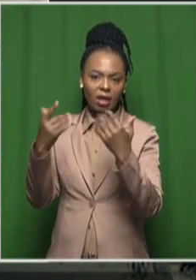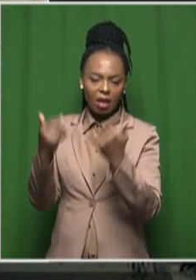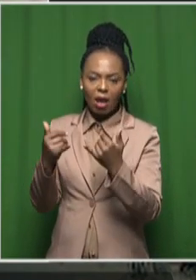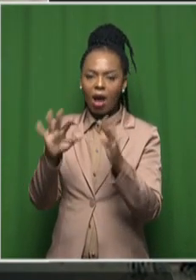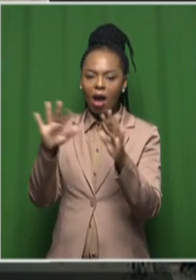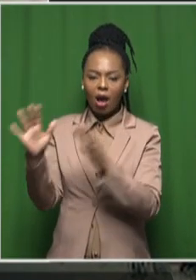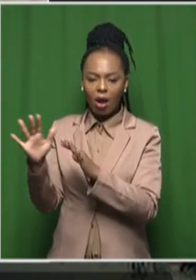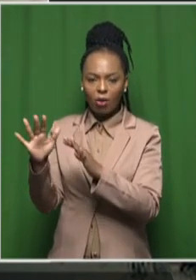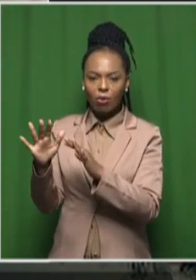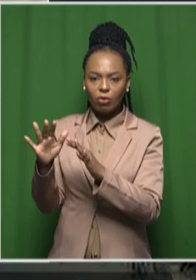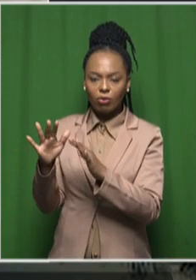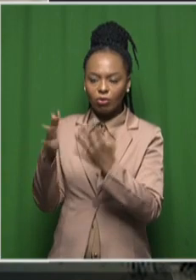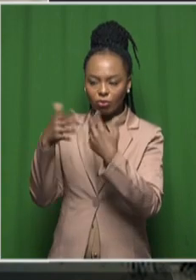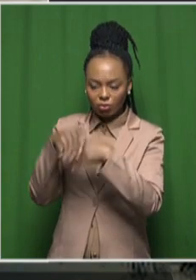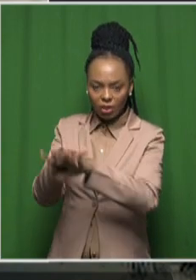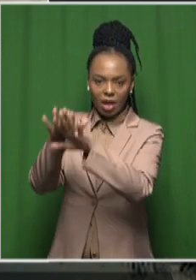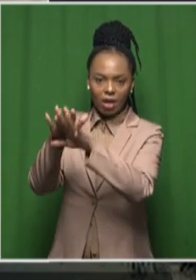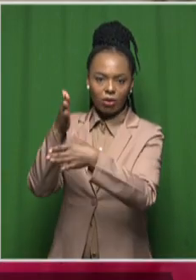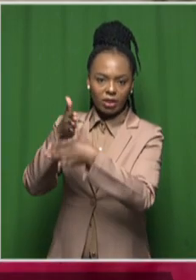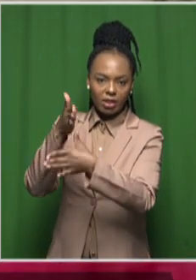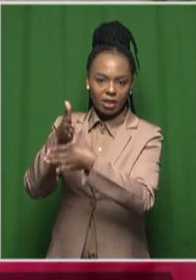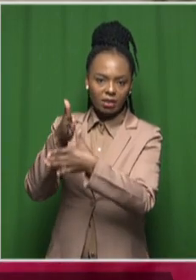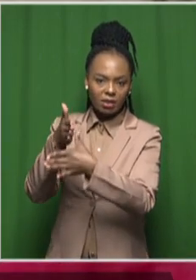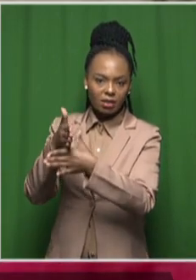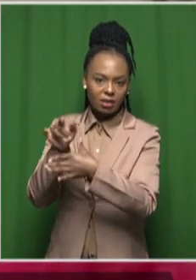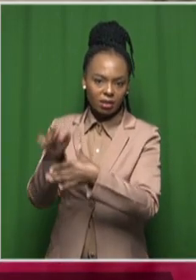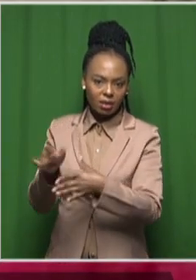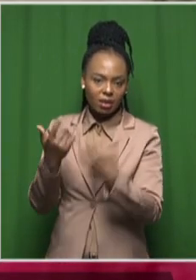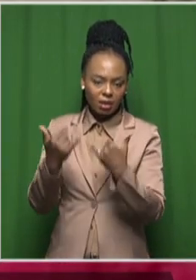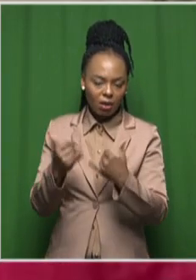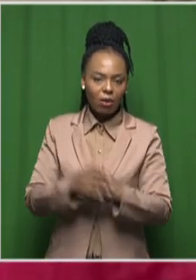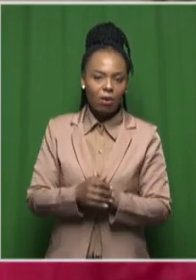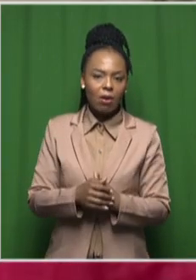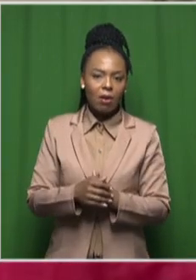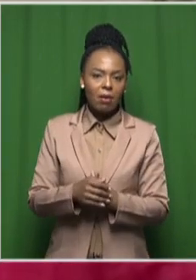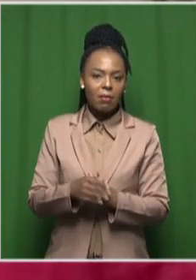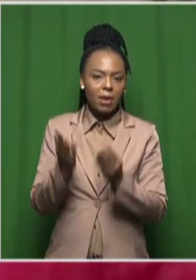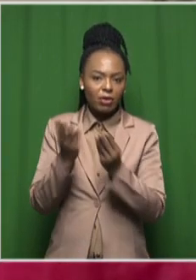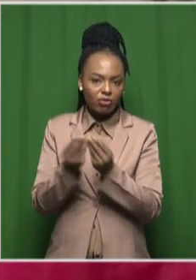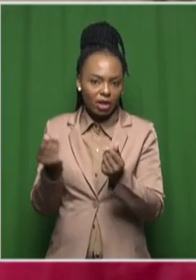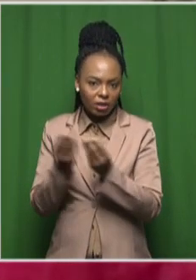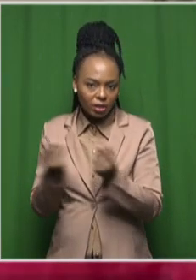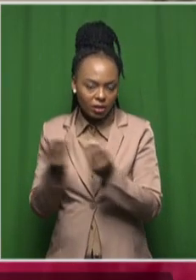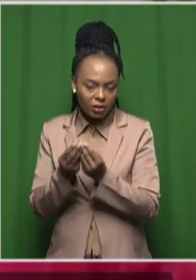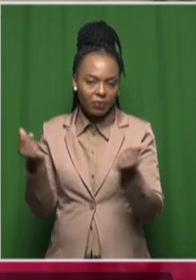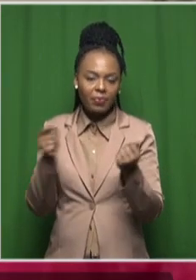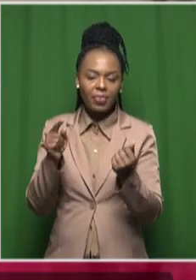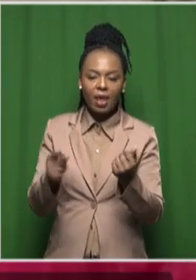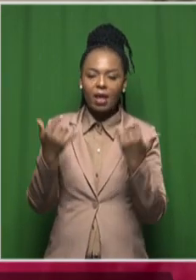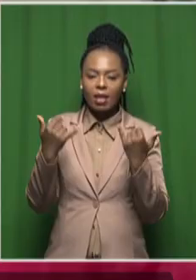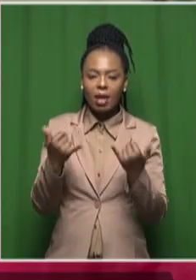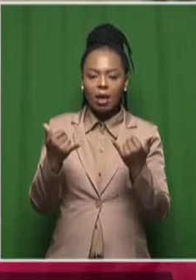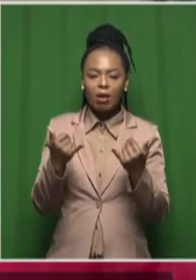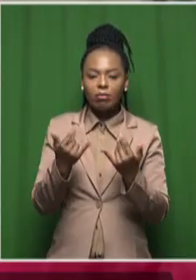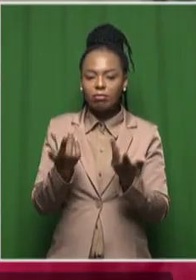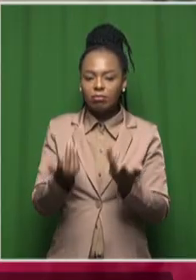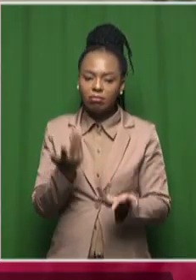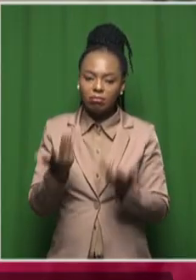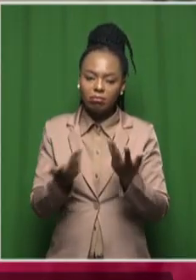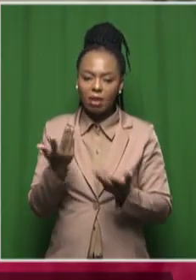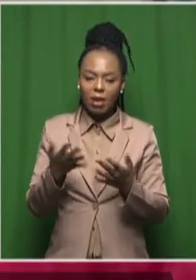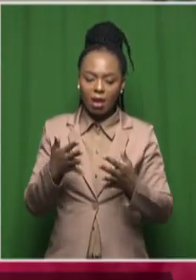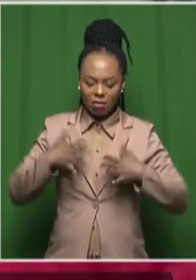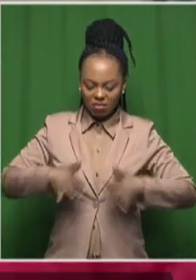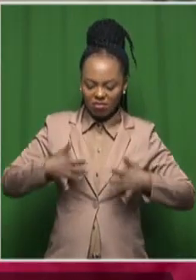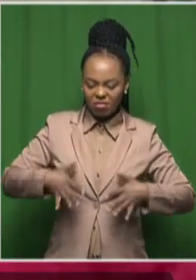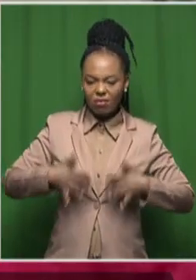work? I think a big trend is material use. There's a lot of repurposing of waste